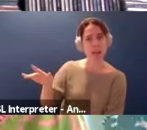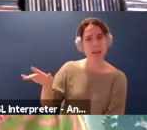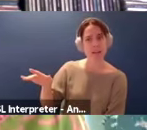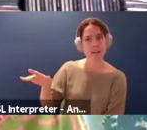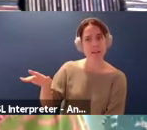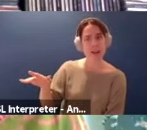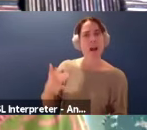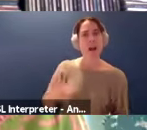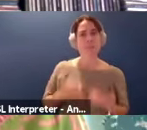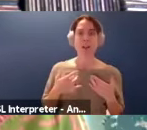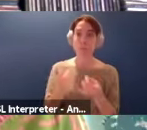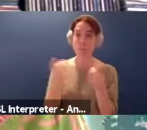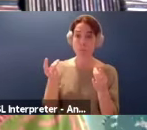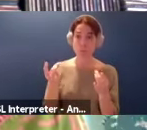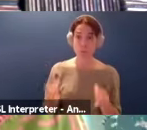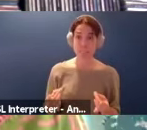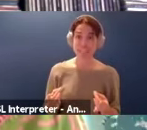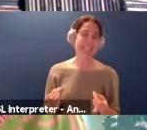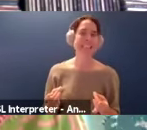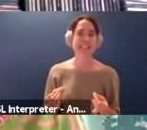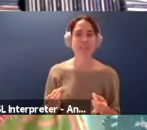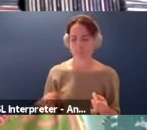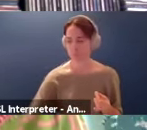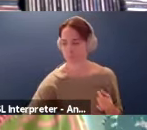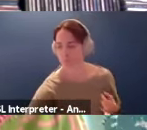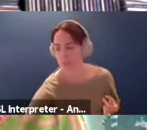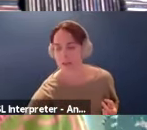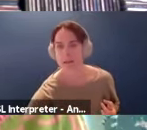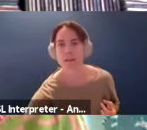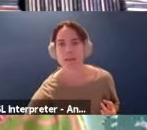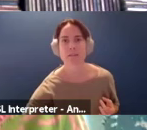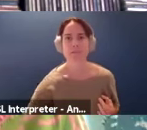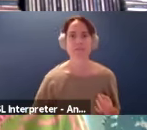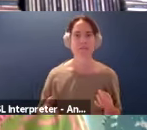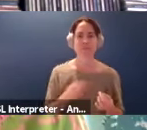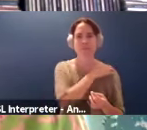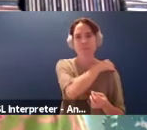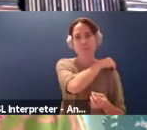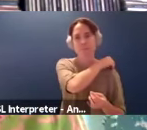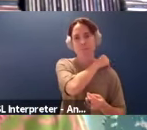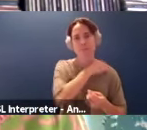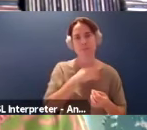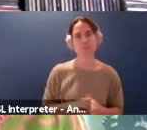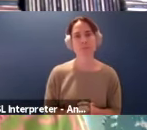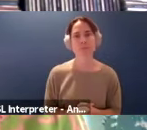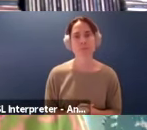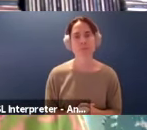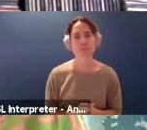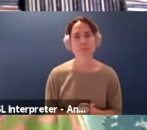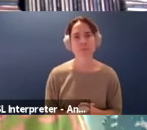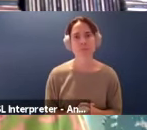of opposing the caste system and campaigning for the upliftment of um the dalit